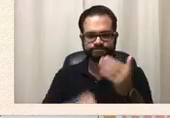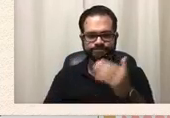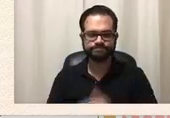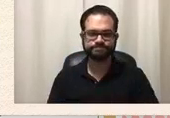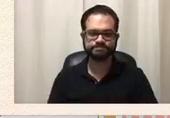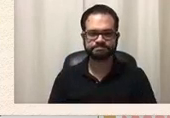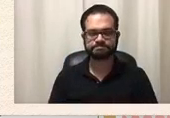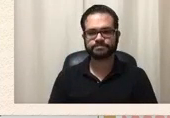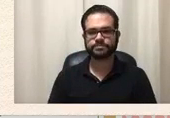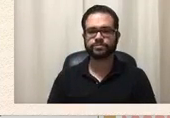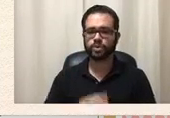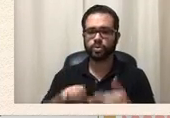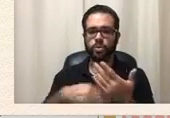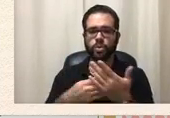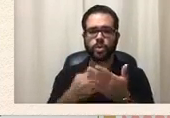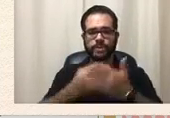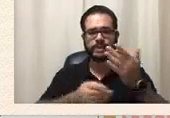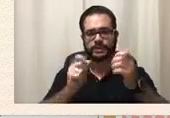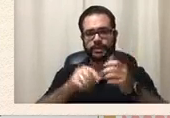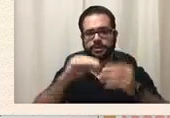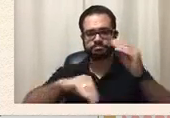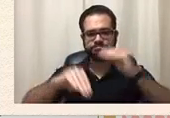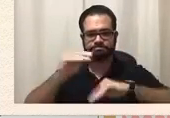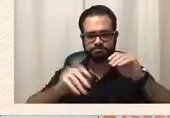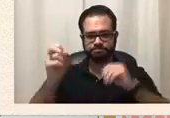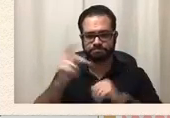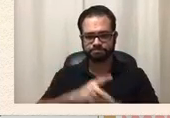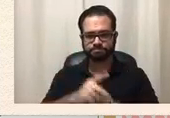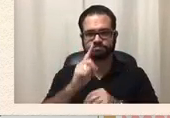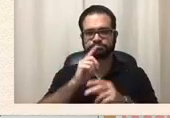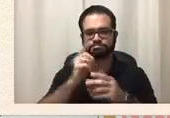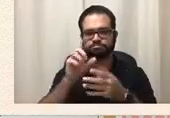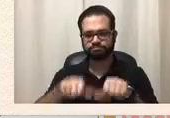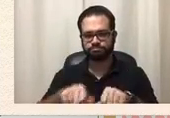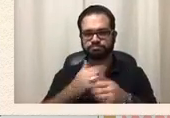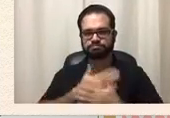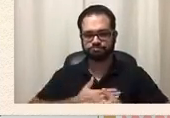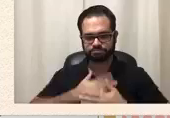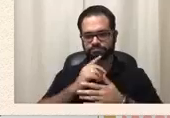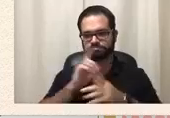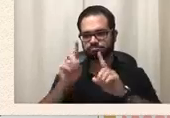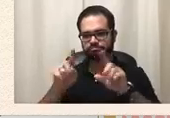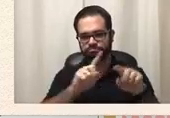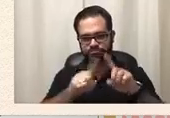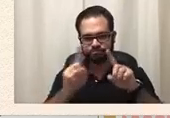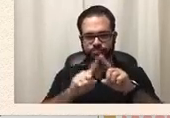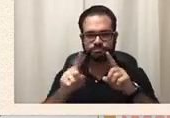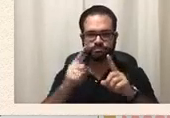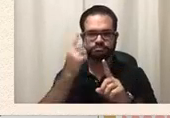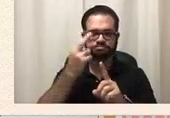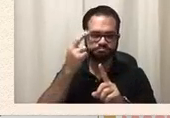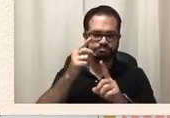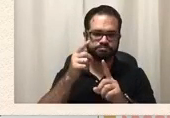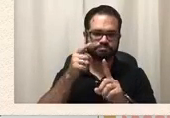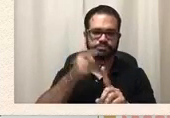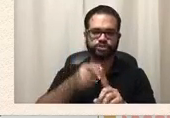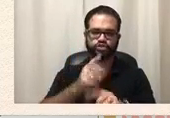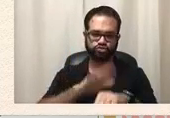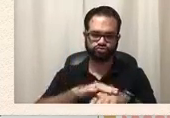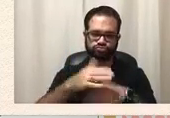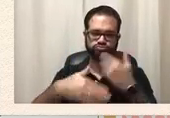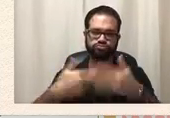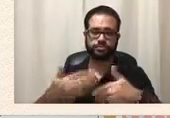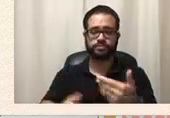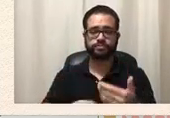put back in, and the student can enjoy and go on many different missions over time. This is also a great way to keep